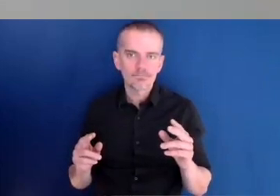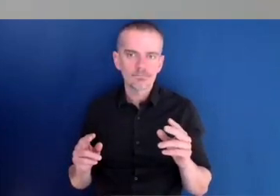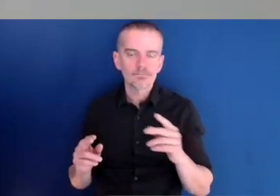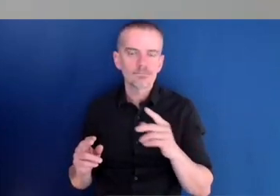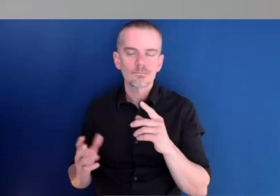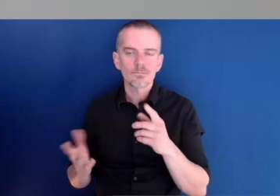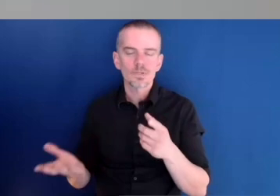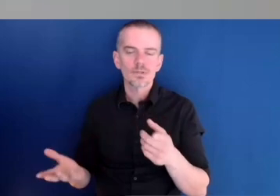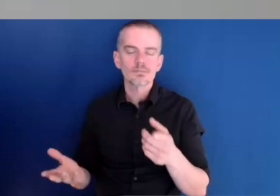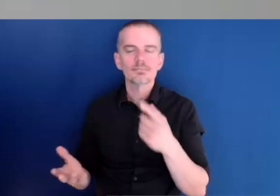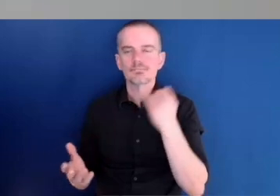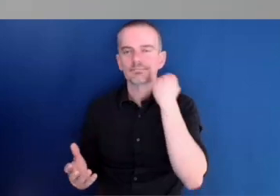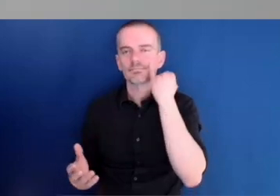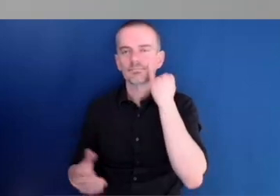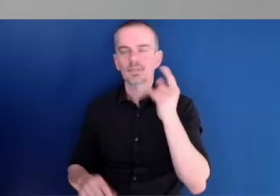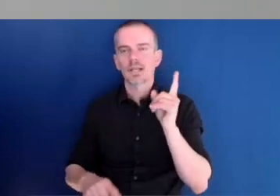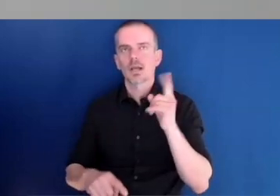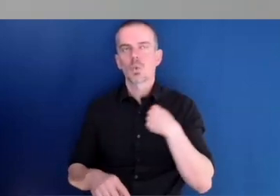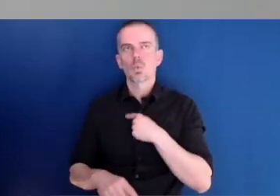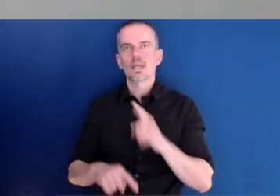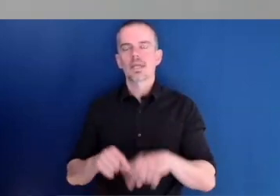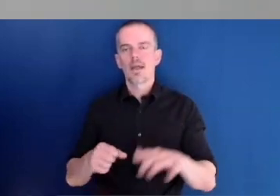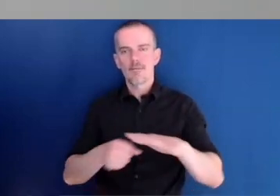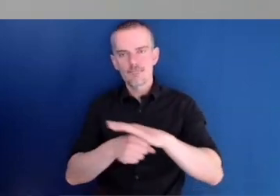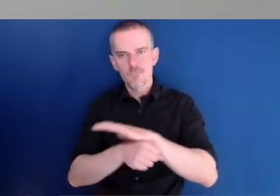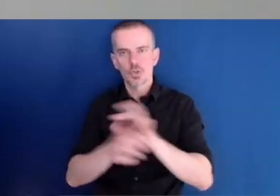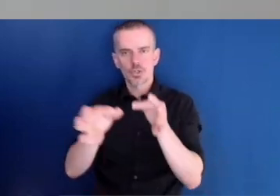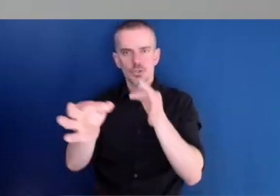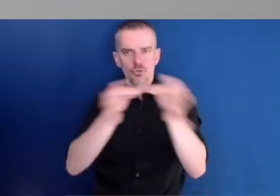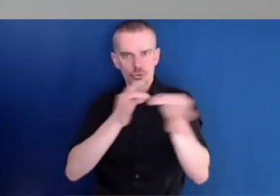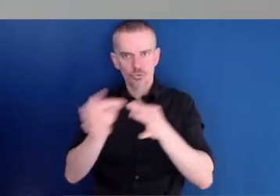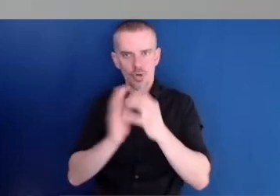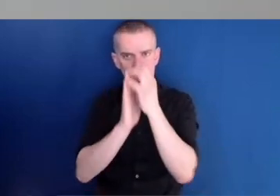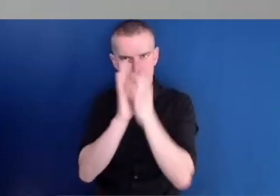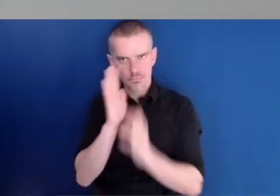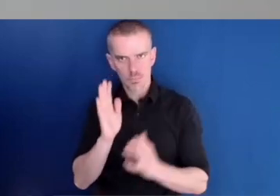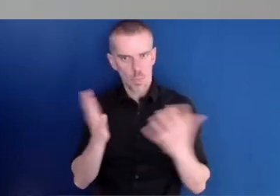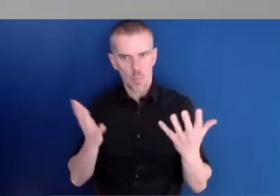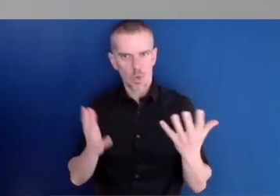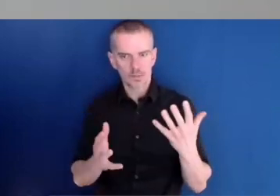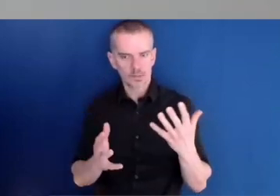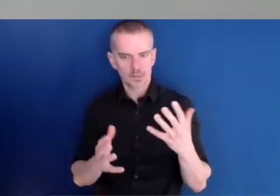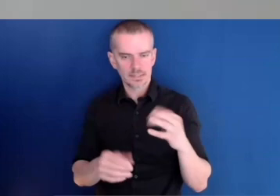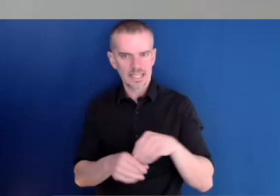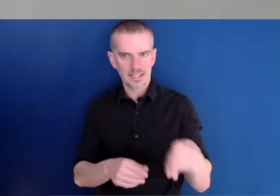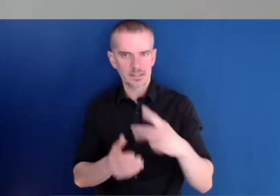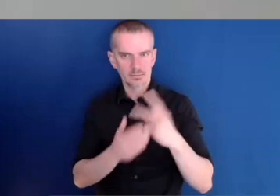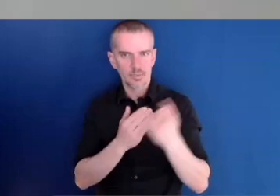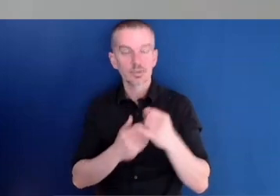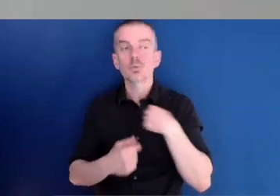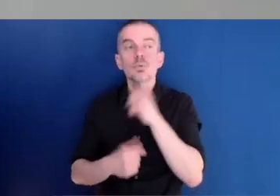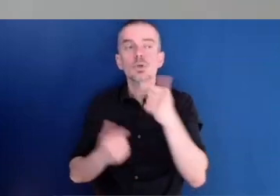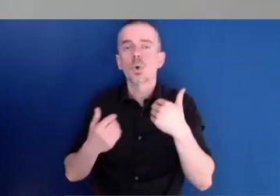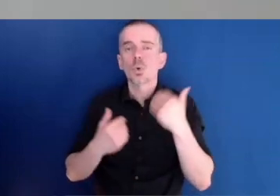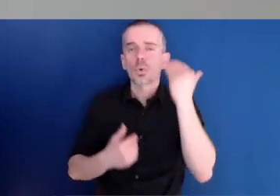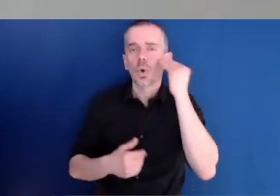we can't fully describe like what is entailed in this project, right? Like we don't have all of the specifications,